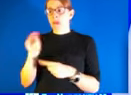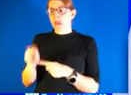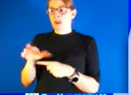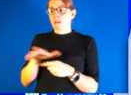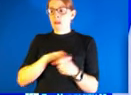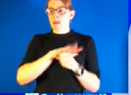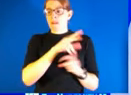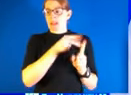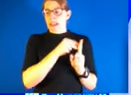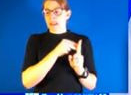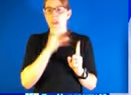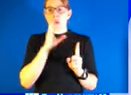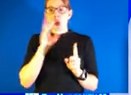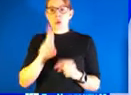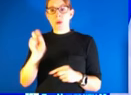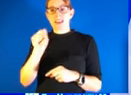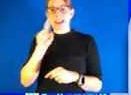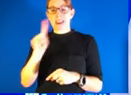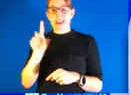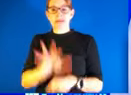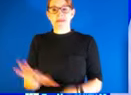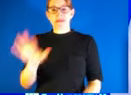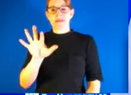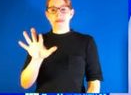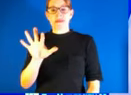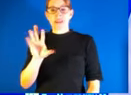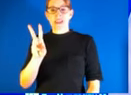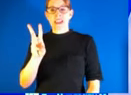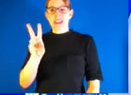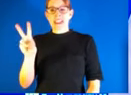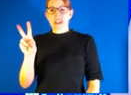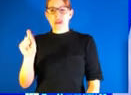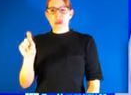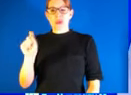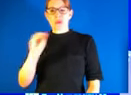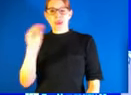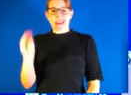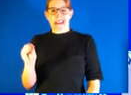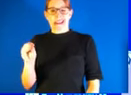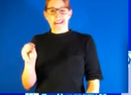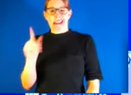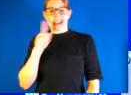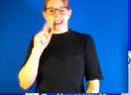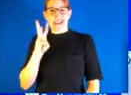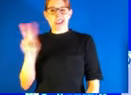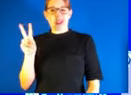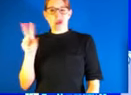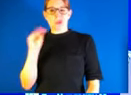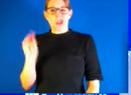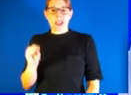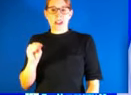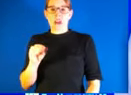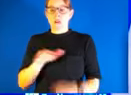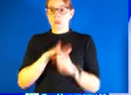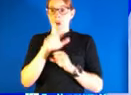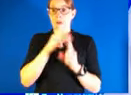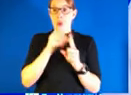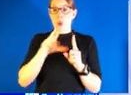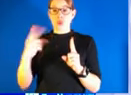that in the United States, I think it's about 62% maybe that are either fully vaccinated or have received one